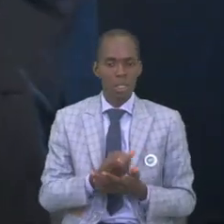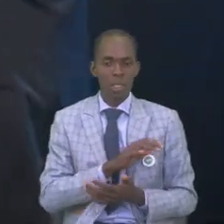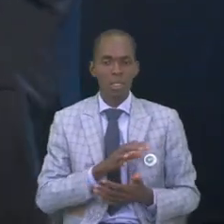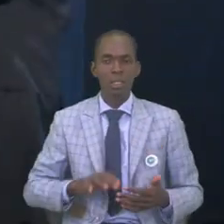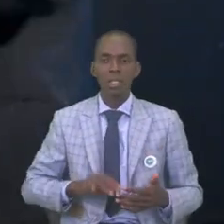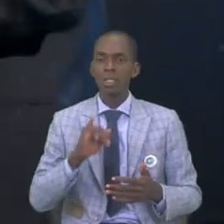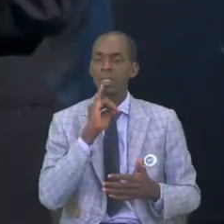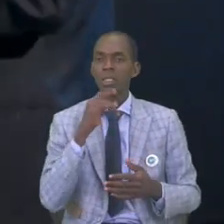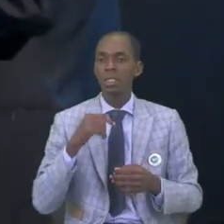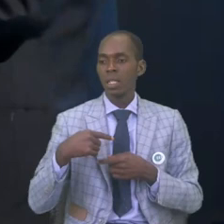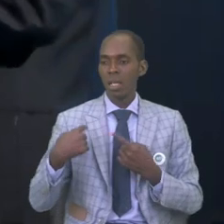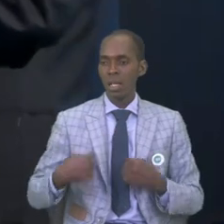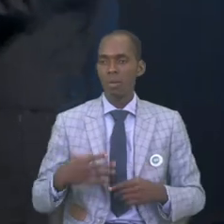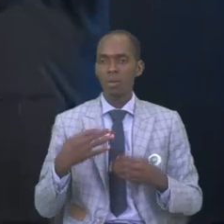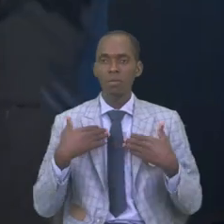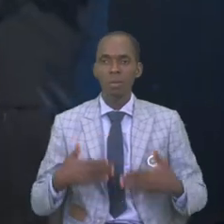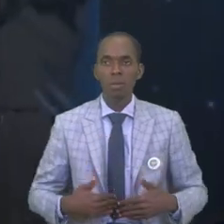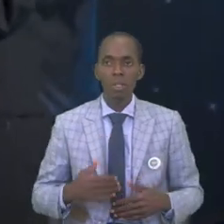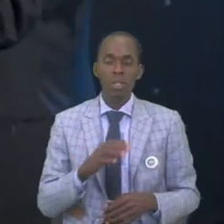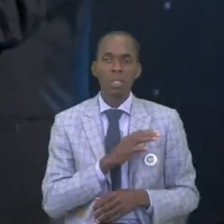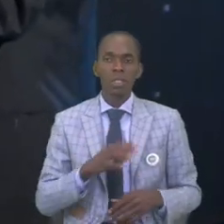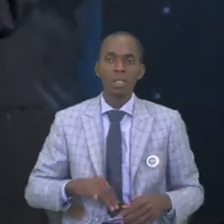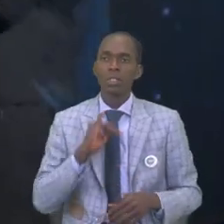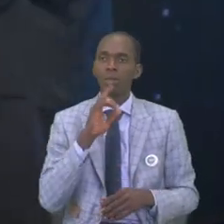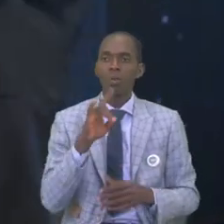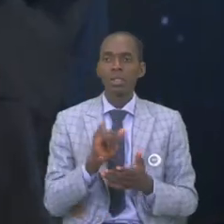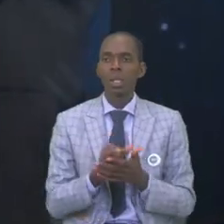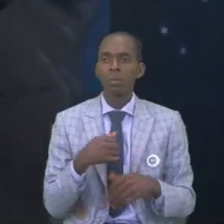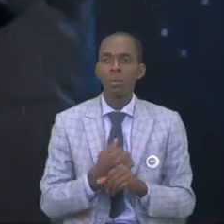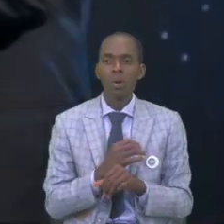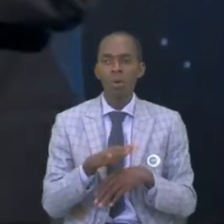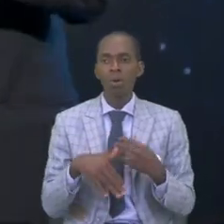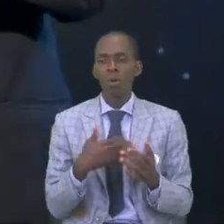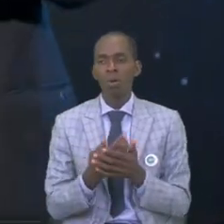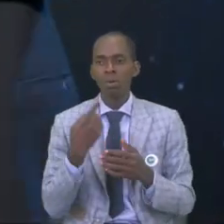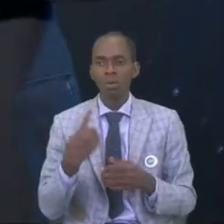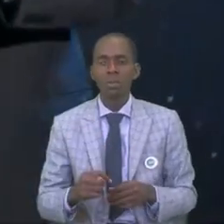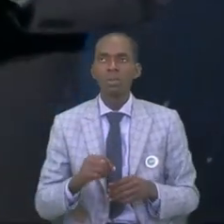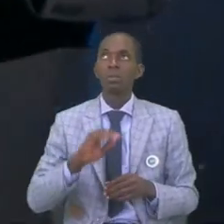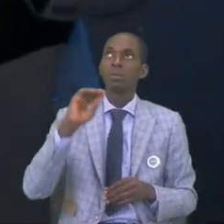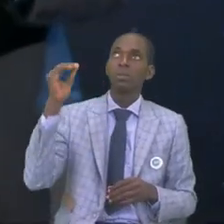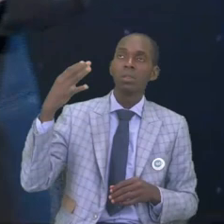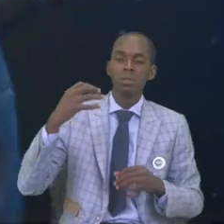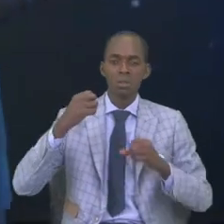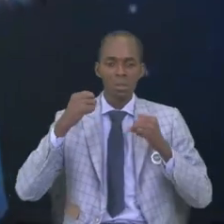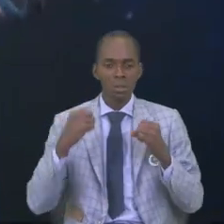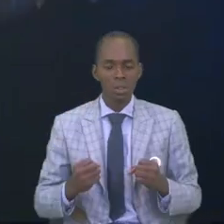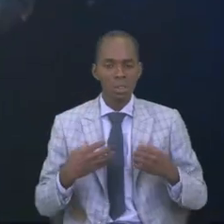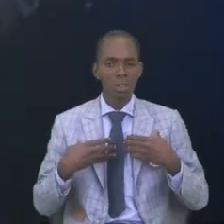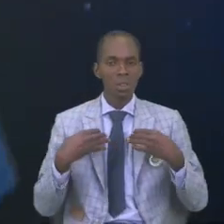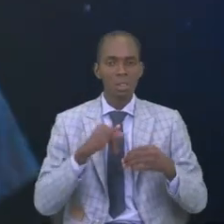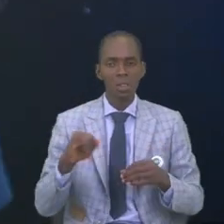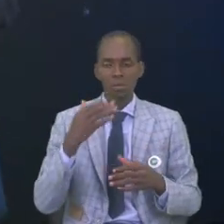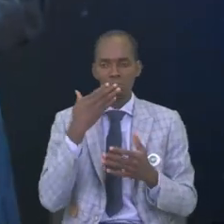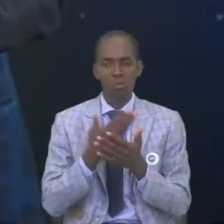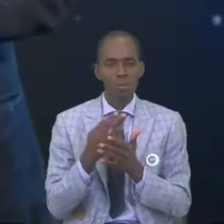the one that makes all the grace, all the strength, all the power, all the vision, all the hearing, everything of the goodness of God